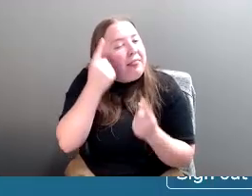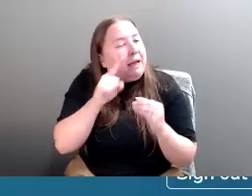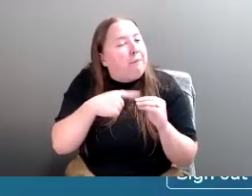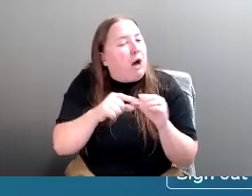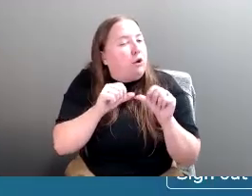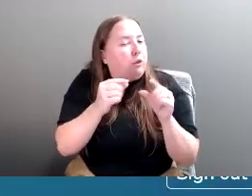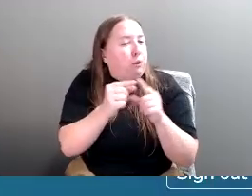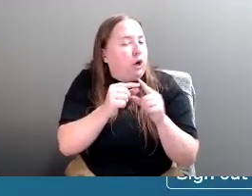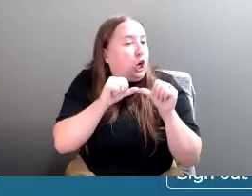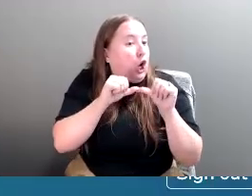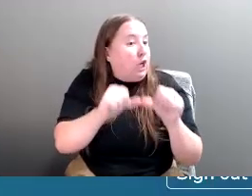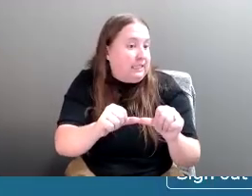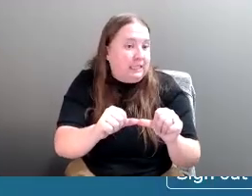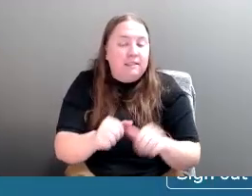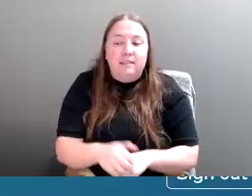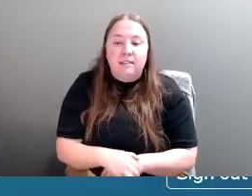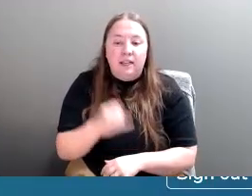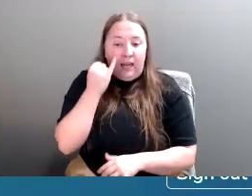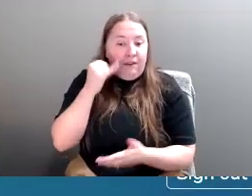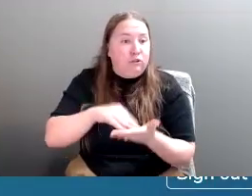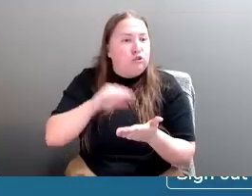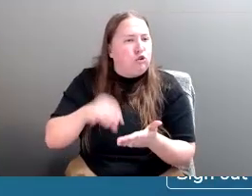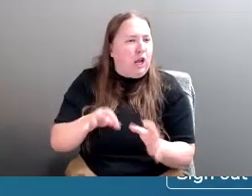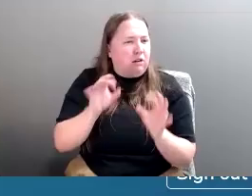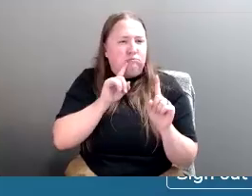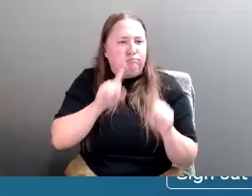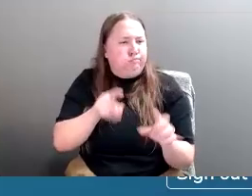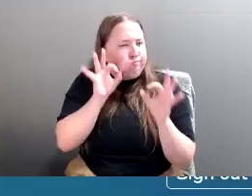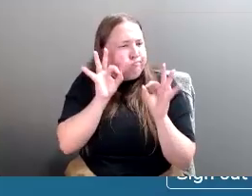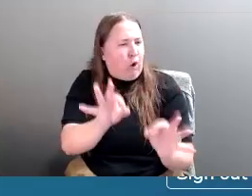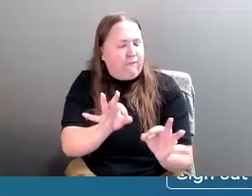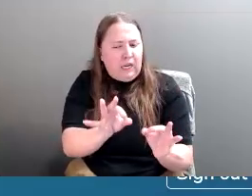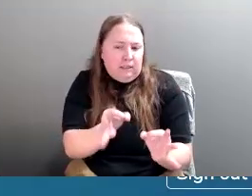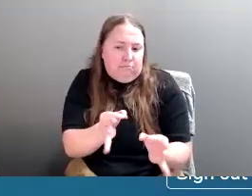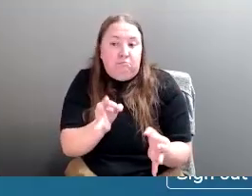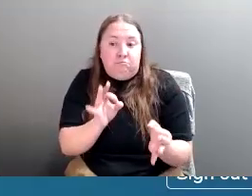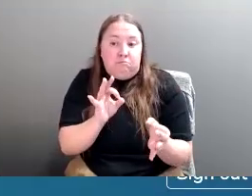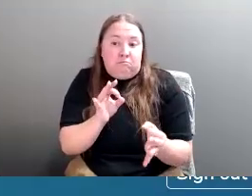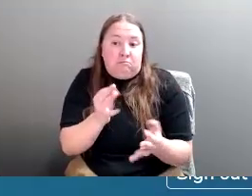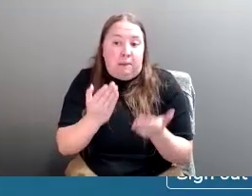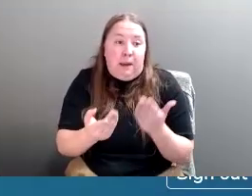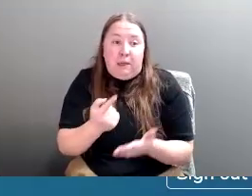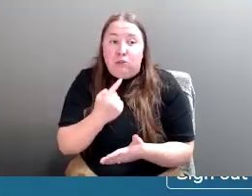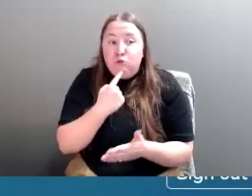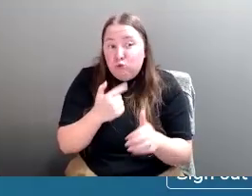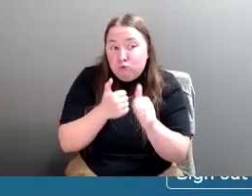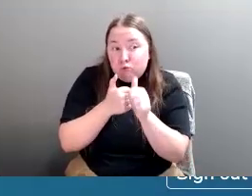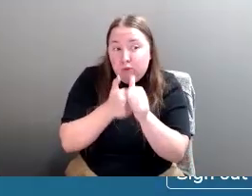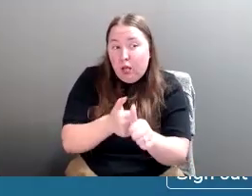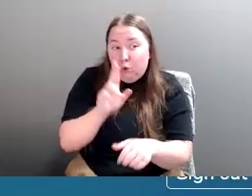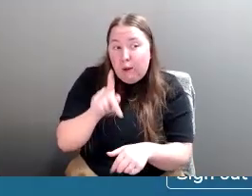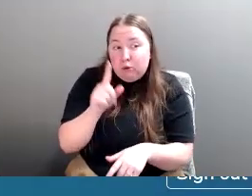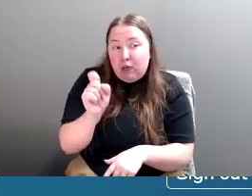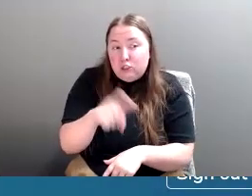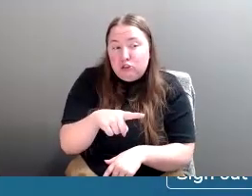constant. So in this case, if the student had nailed this question, absolutely nailed it, it actually may do a follow-up